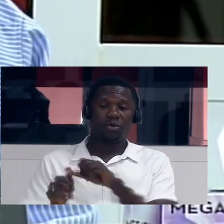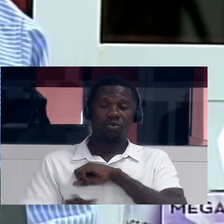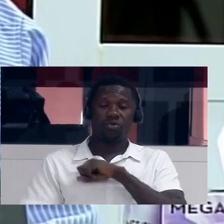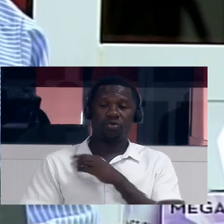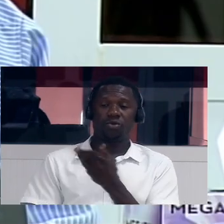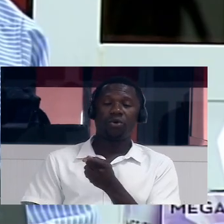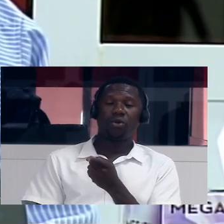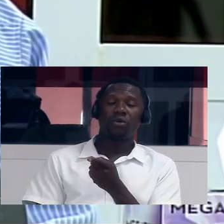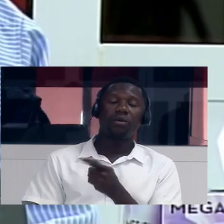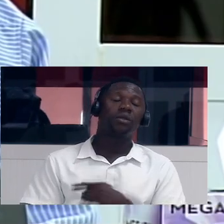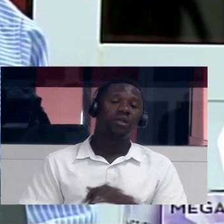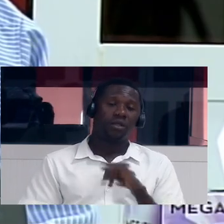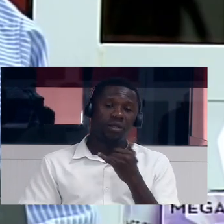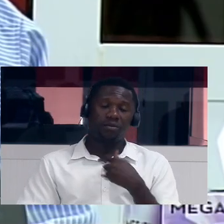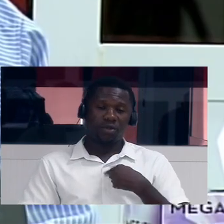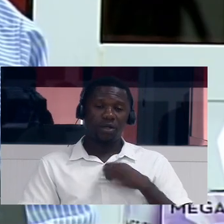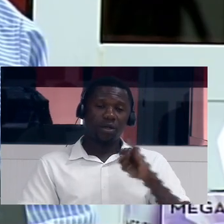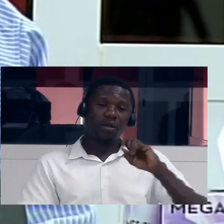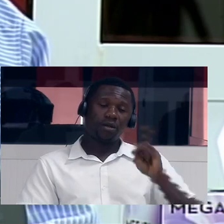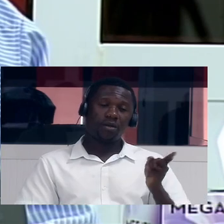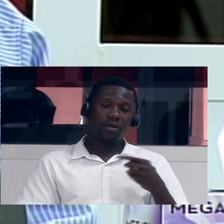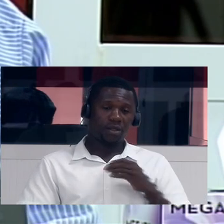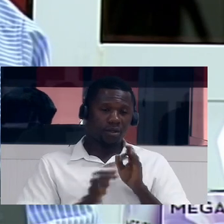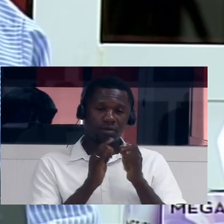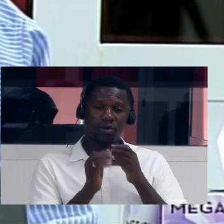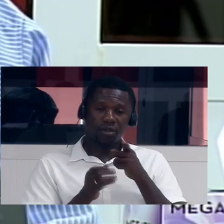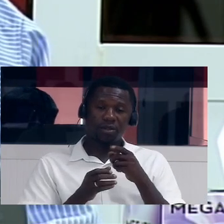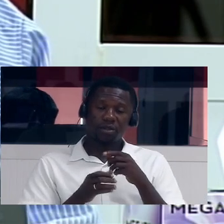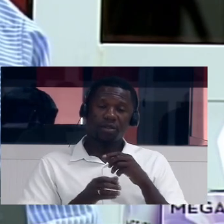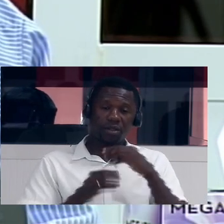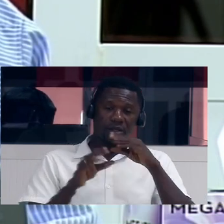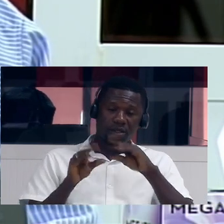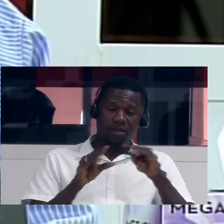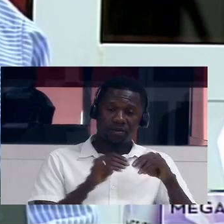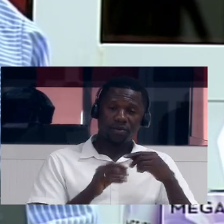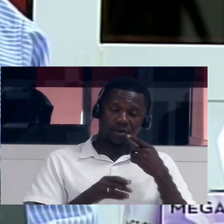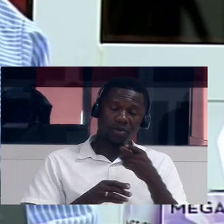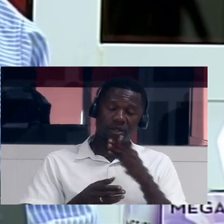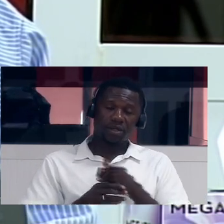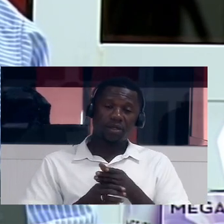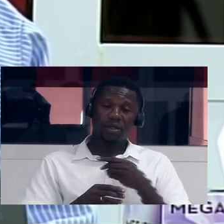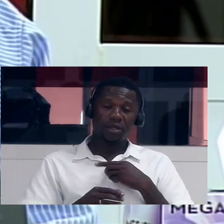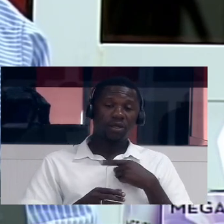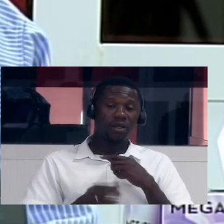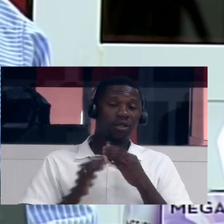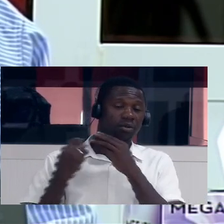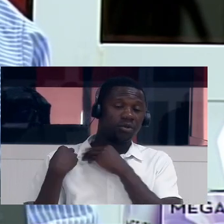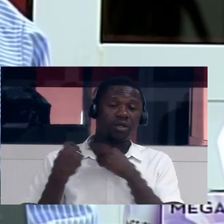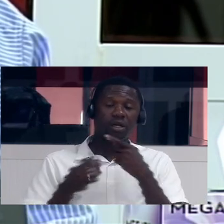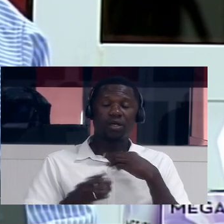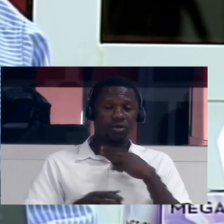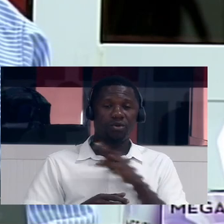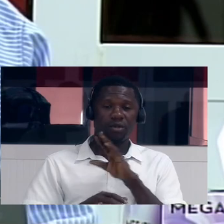IG, yes, I'm the IG, but I can tell you that this operation was such that there are certain things which I cannot take responsibility for